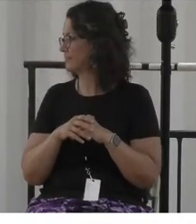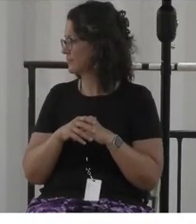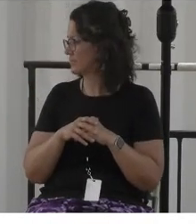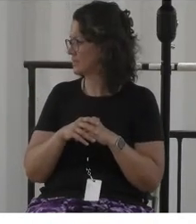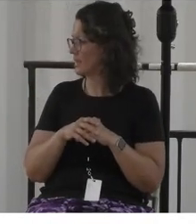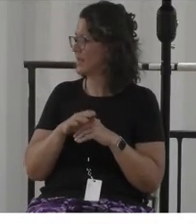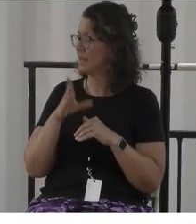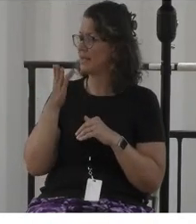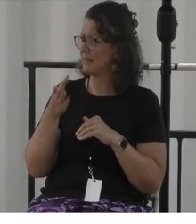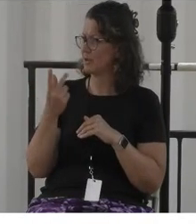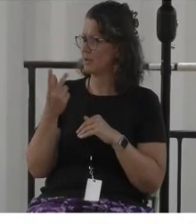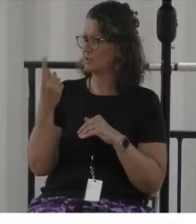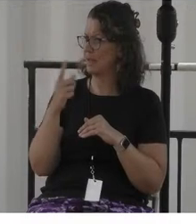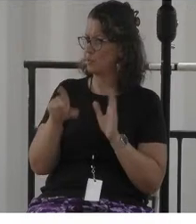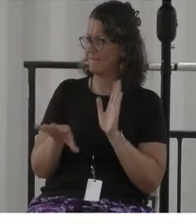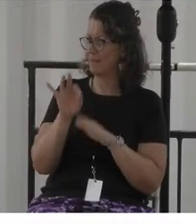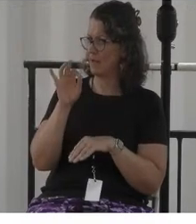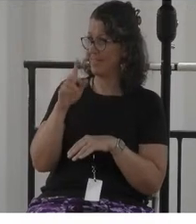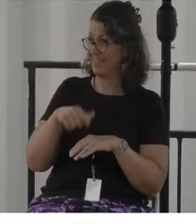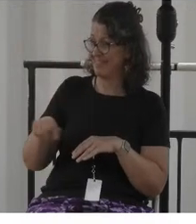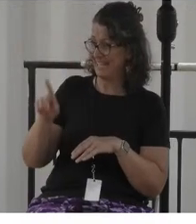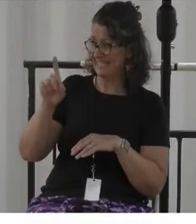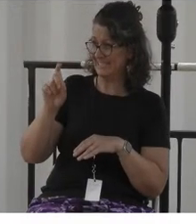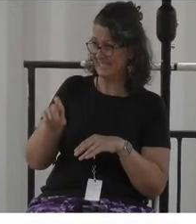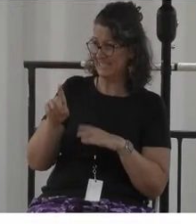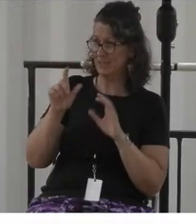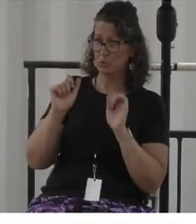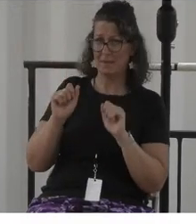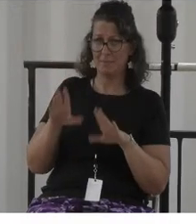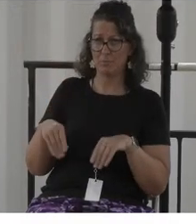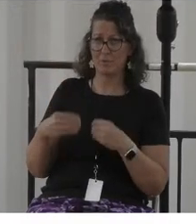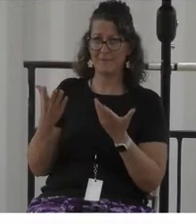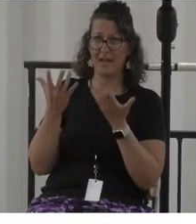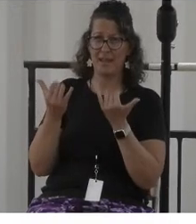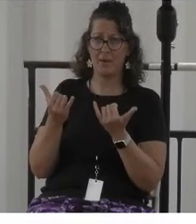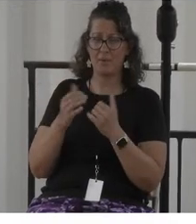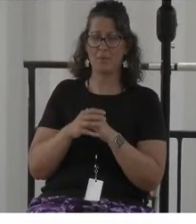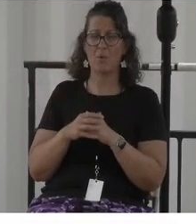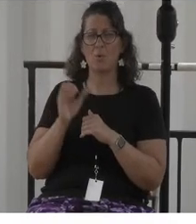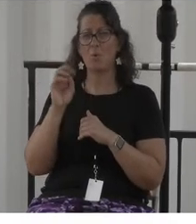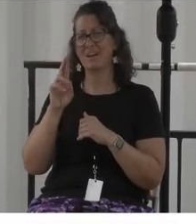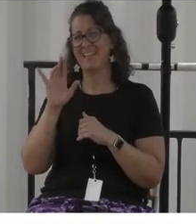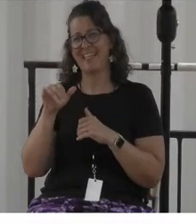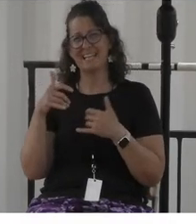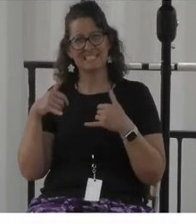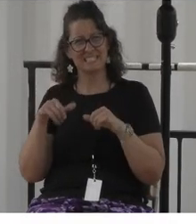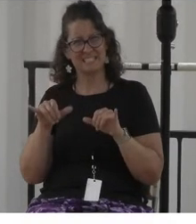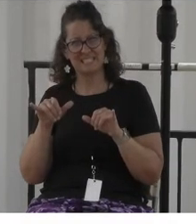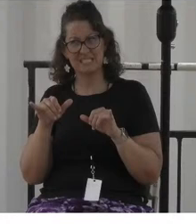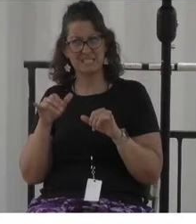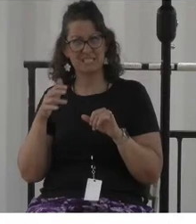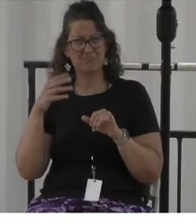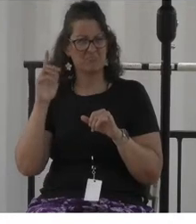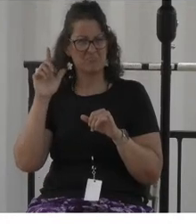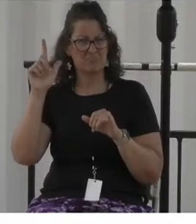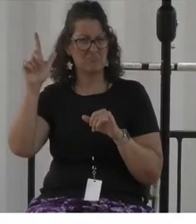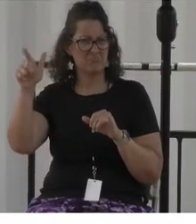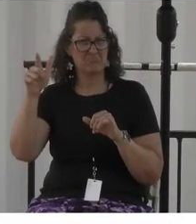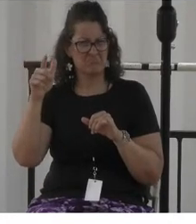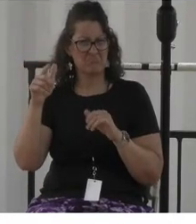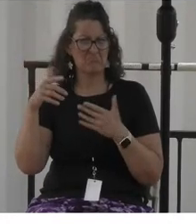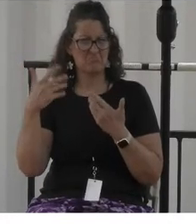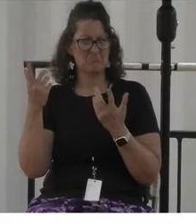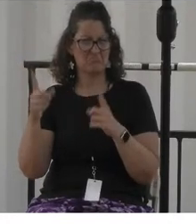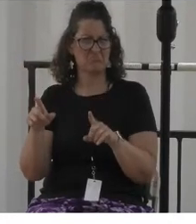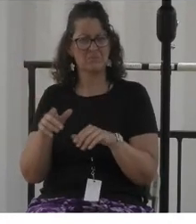Is there something that you have found that they need that you've been able to provide now, or is that still to come? It's more, I guess,